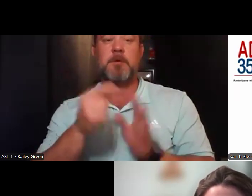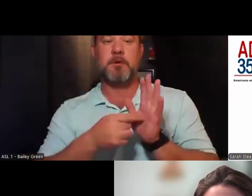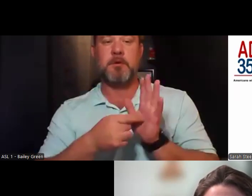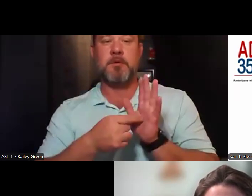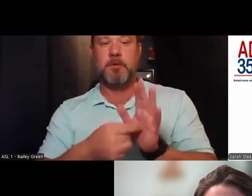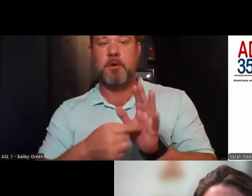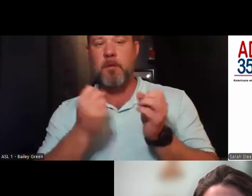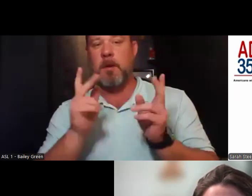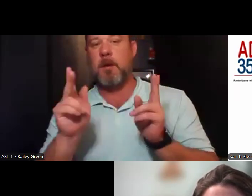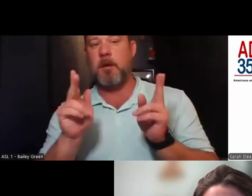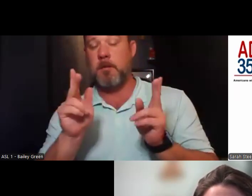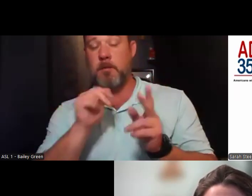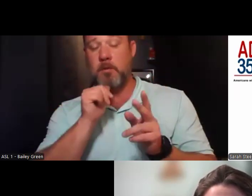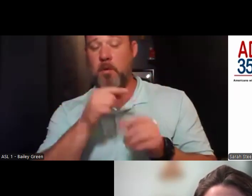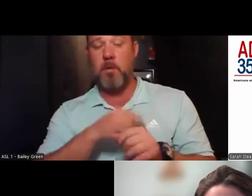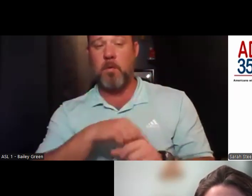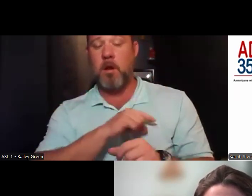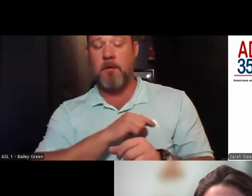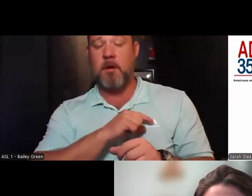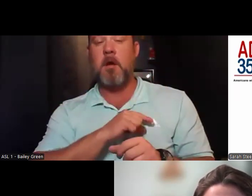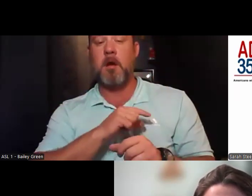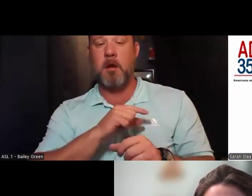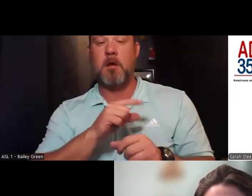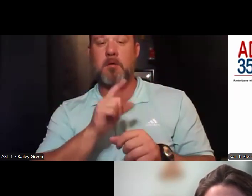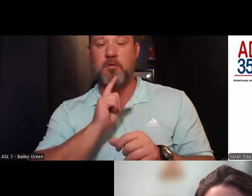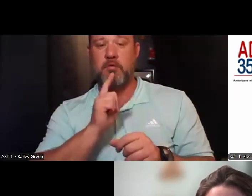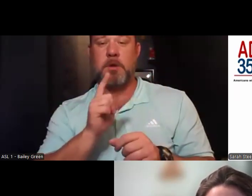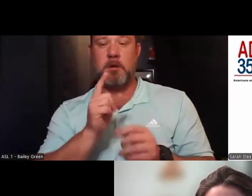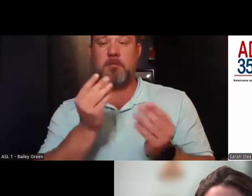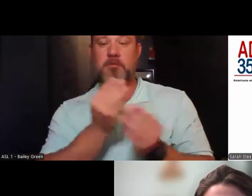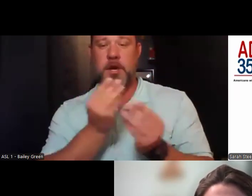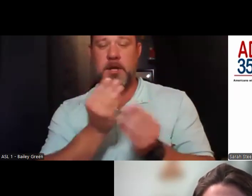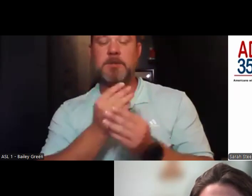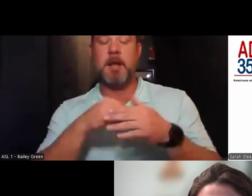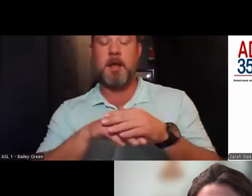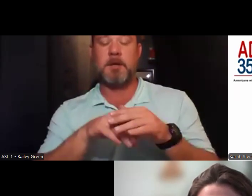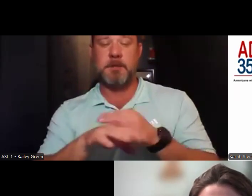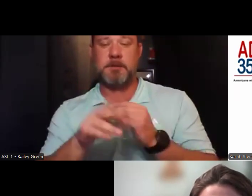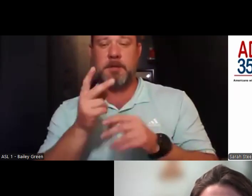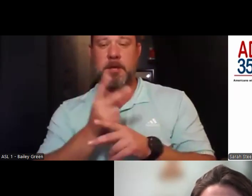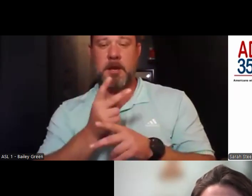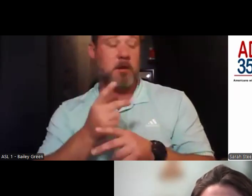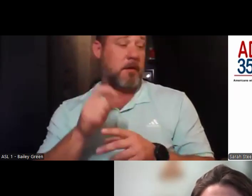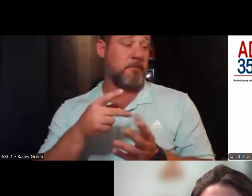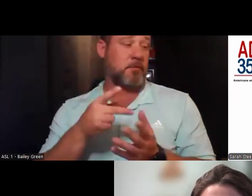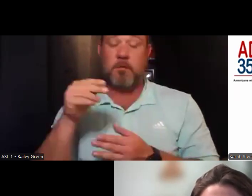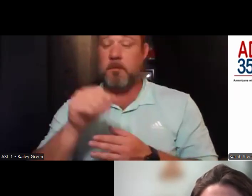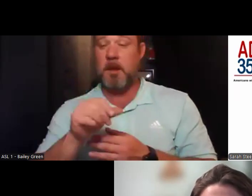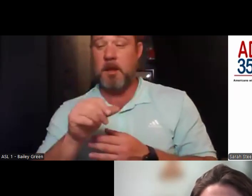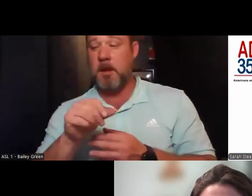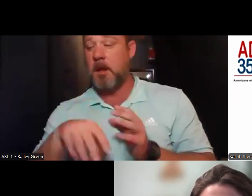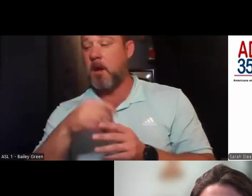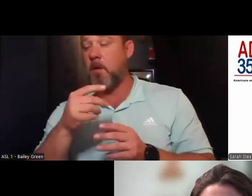that for many people who don't qualify for Medi-Cal, there are real trade-offs in accessing care. When you need to pay for caregiving out of